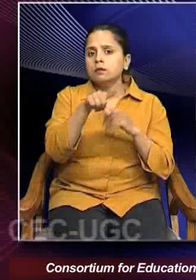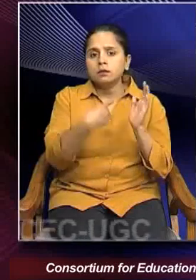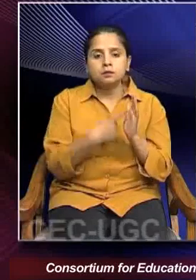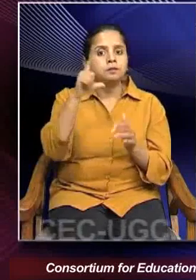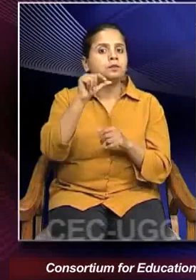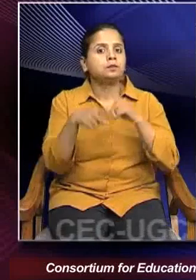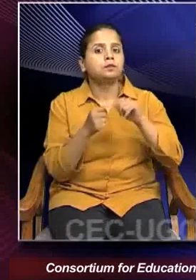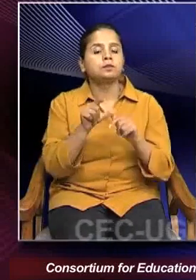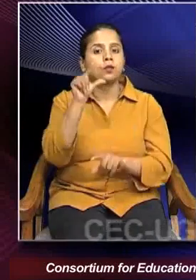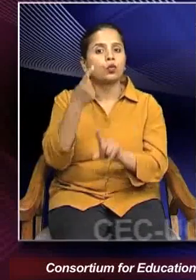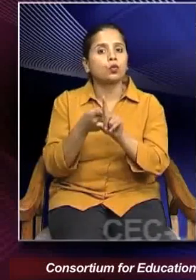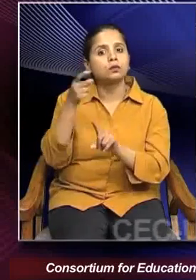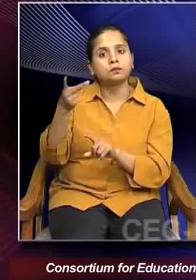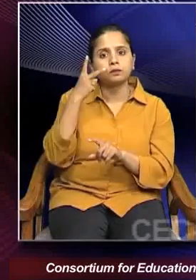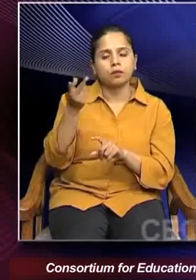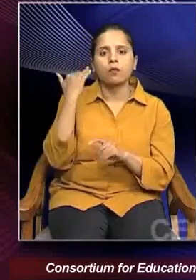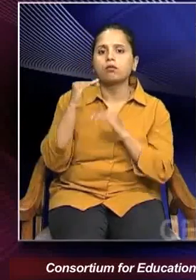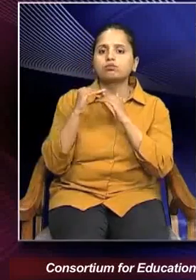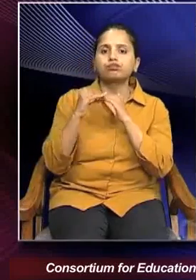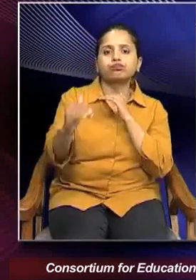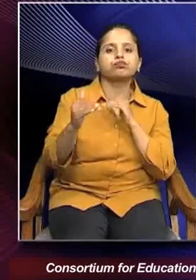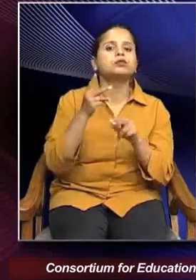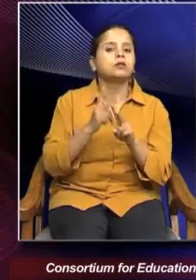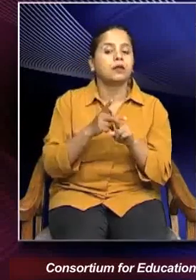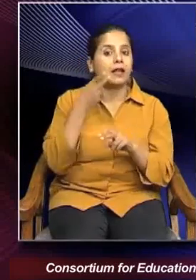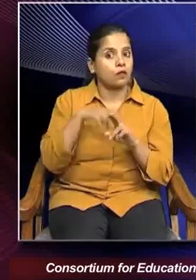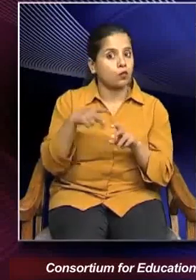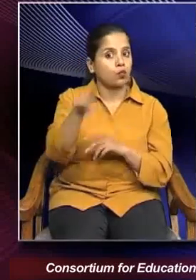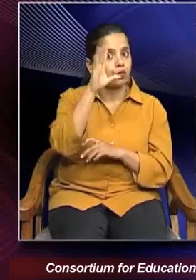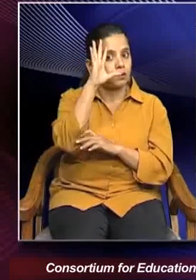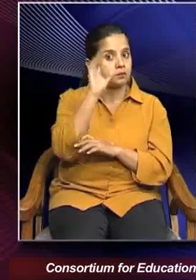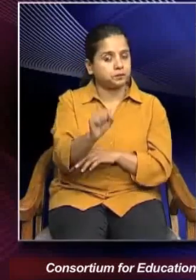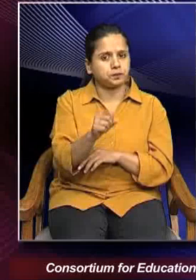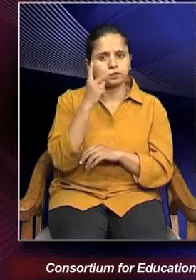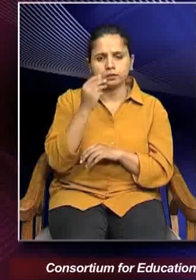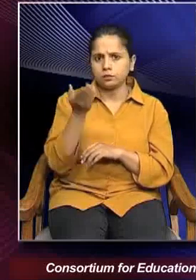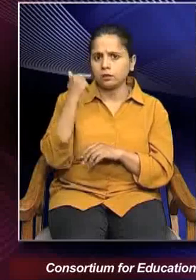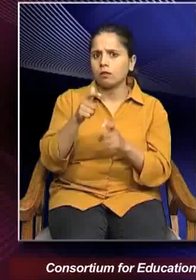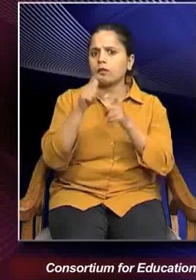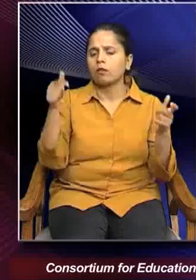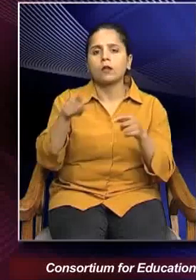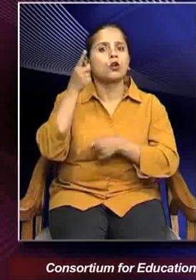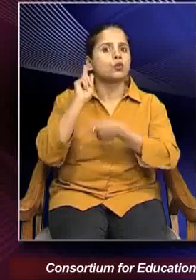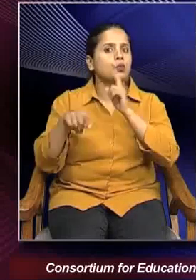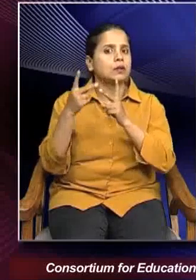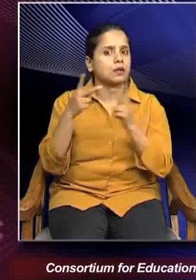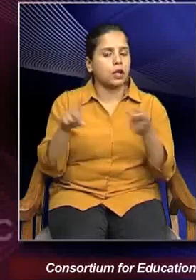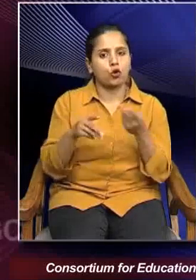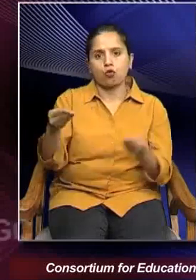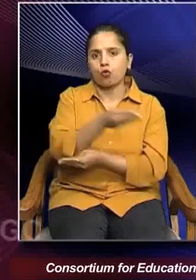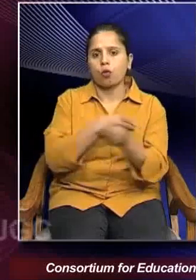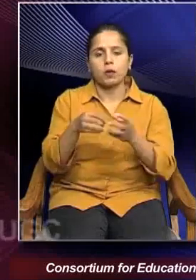UK was largely stagnated. Now, if you remember that this large part of history of economic growth